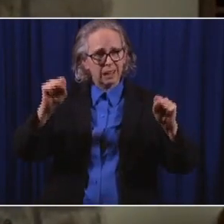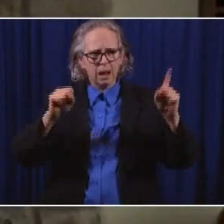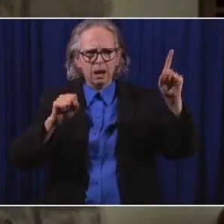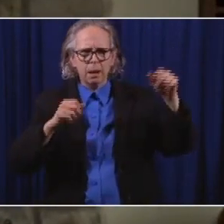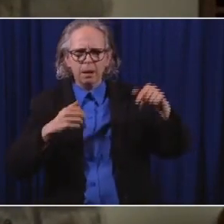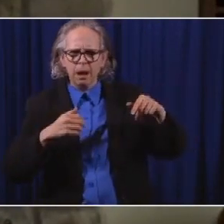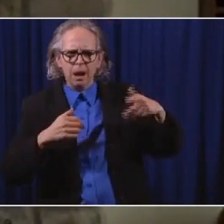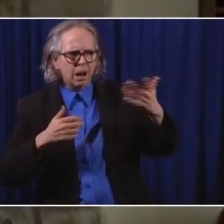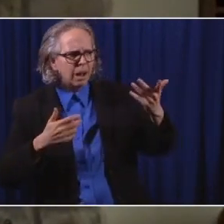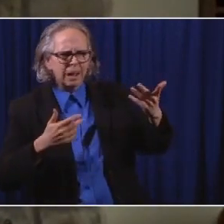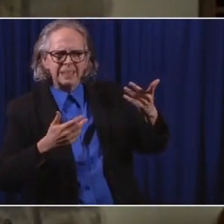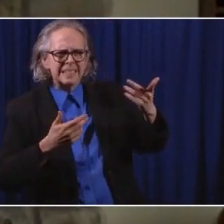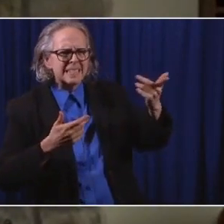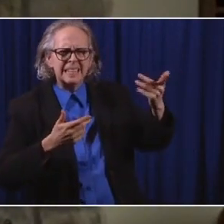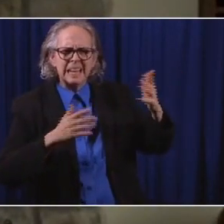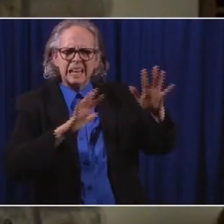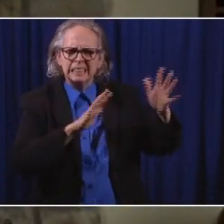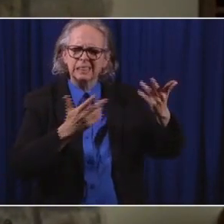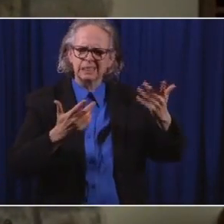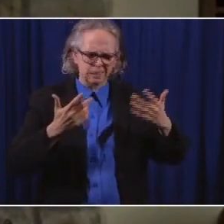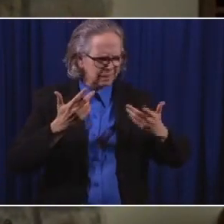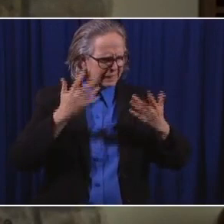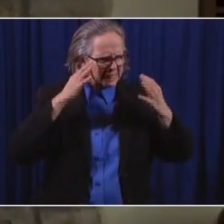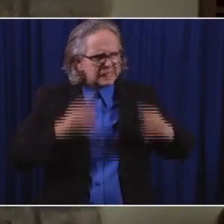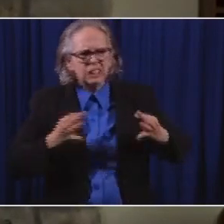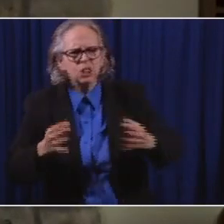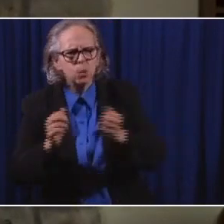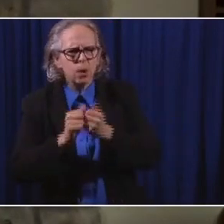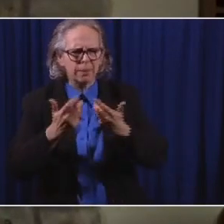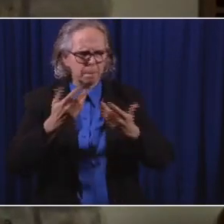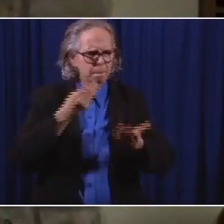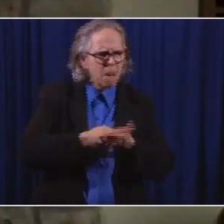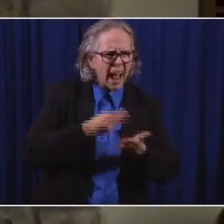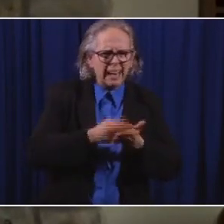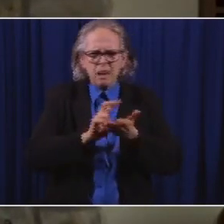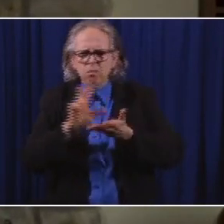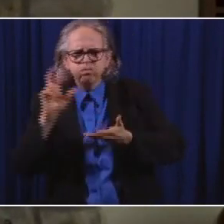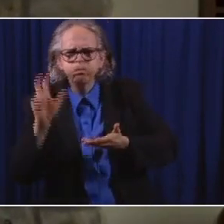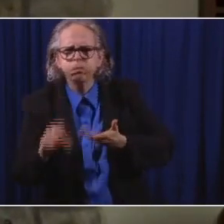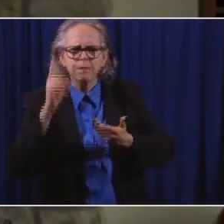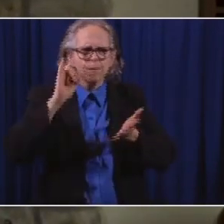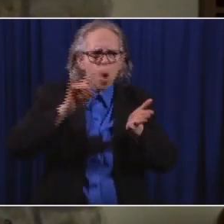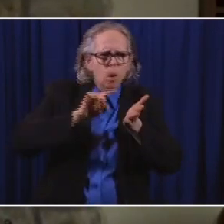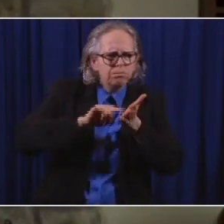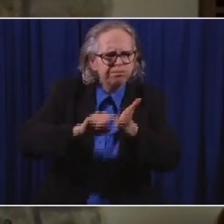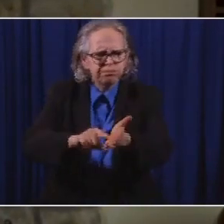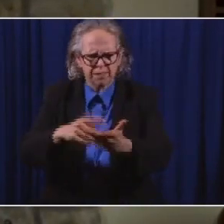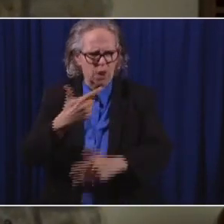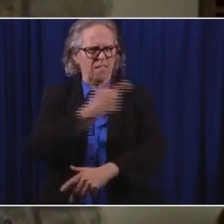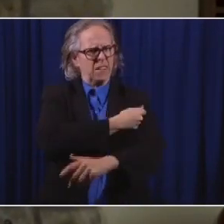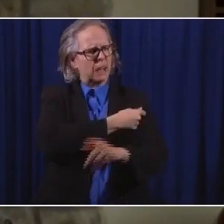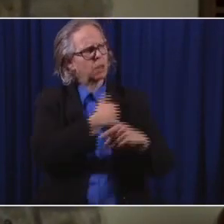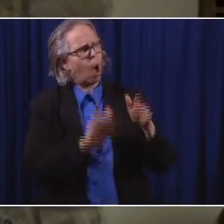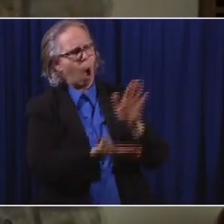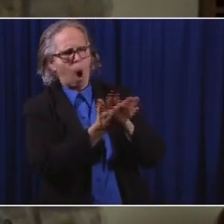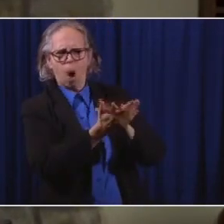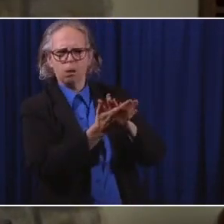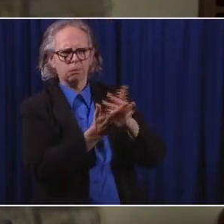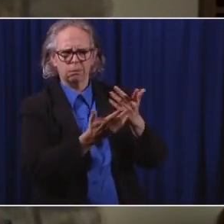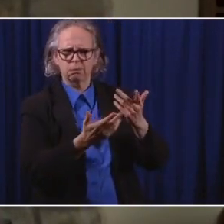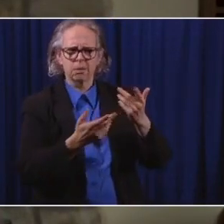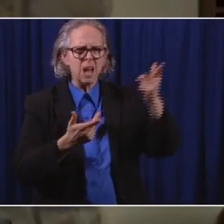very early to invest real big money into the drug companies for them to do the research that they needed to